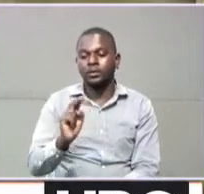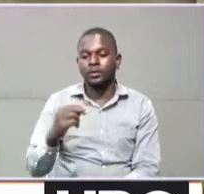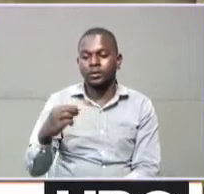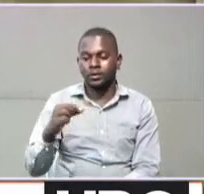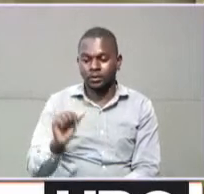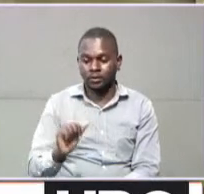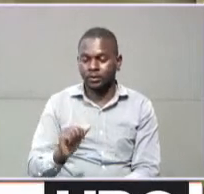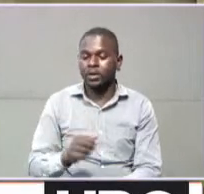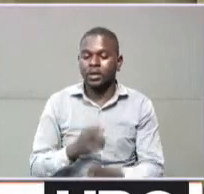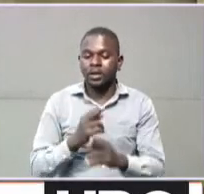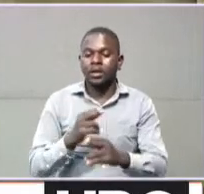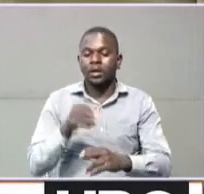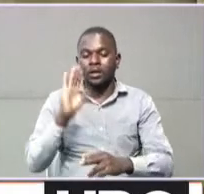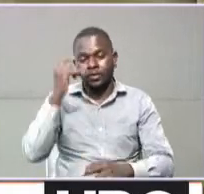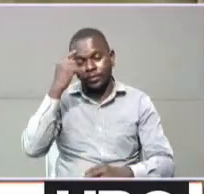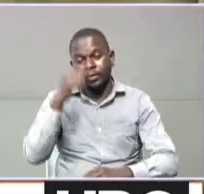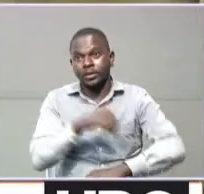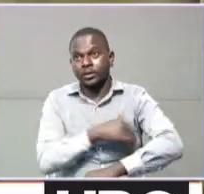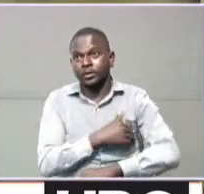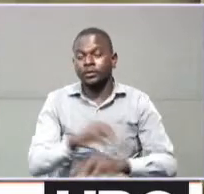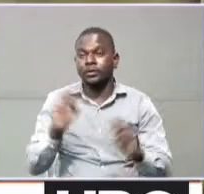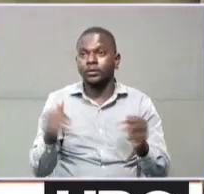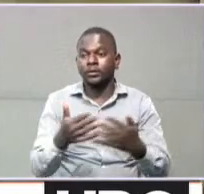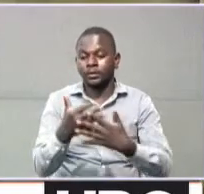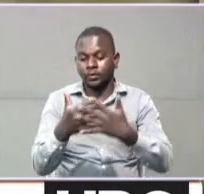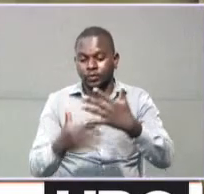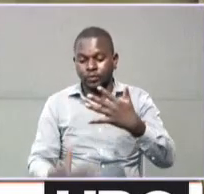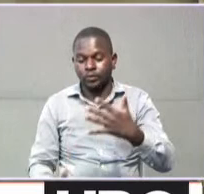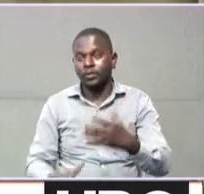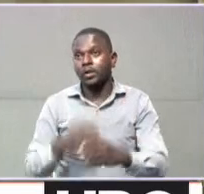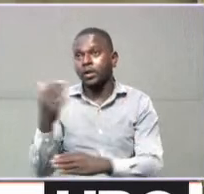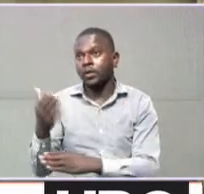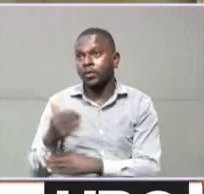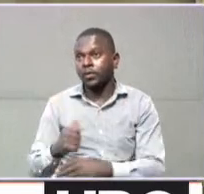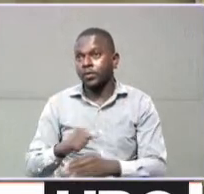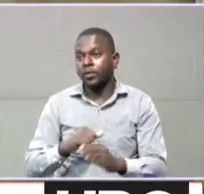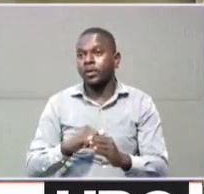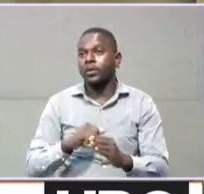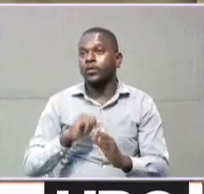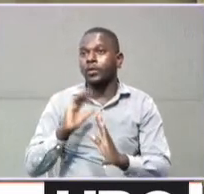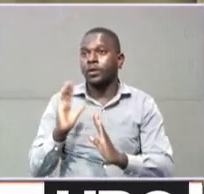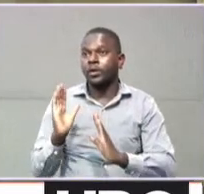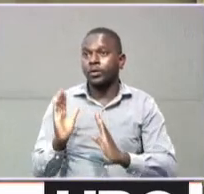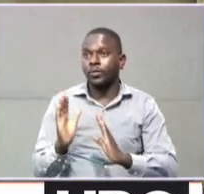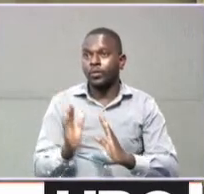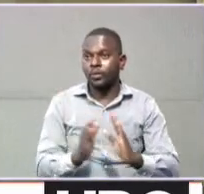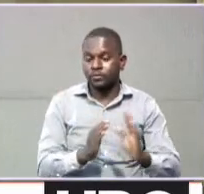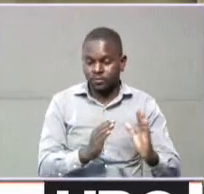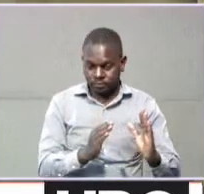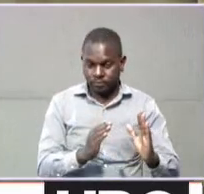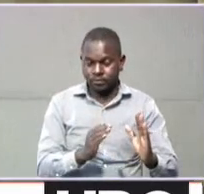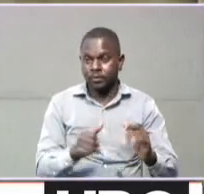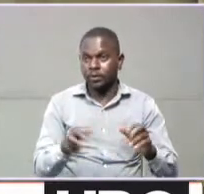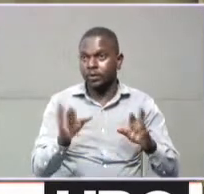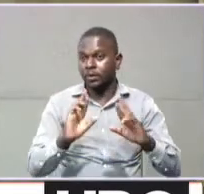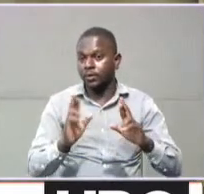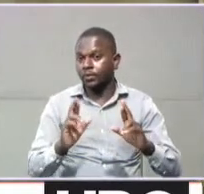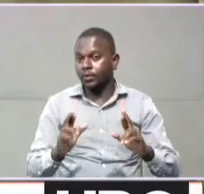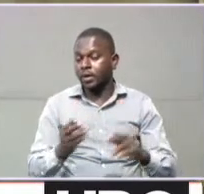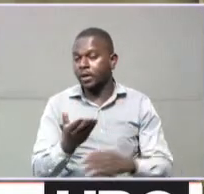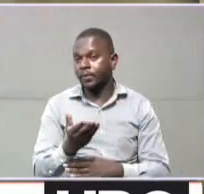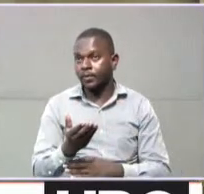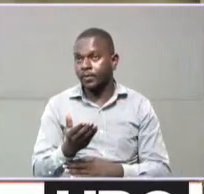government chief whip we need the rest of the ministers the schedule you have it ready